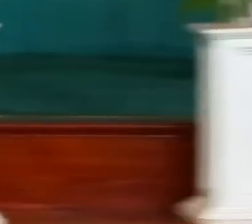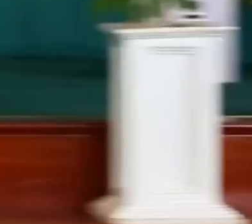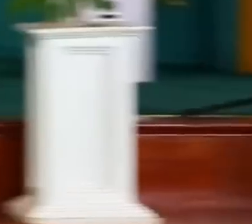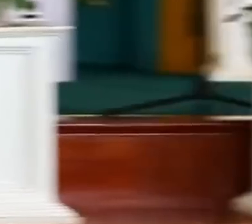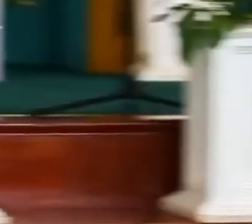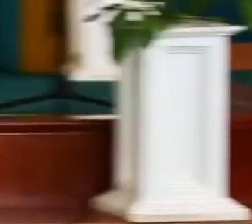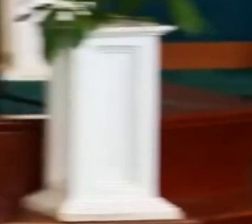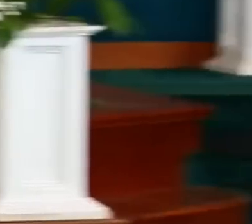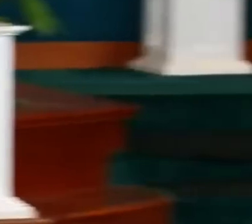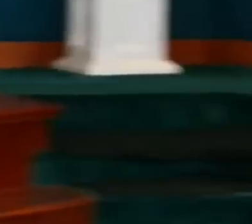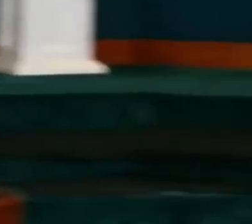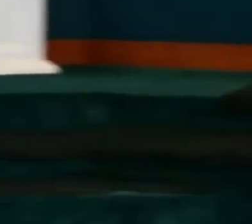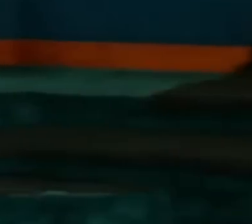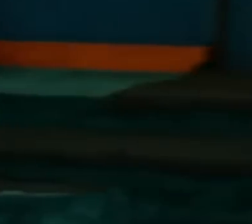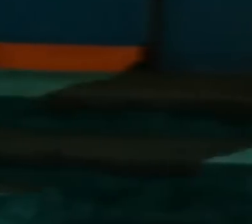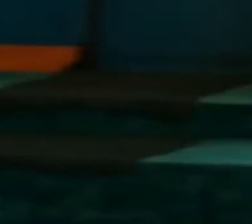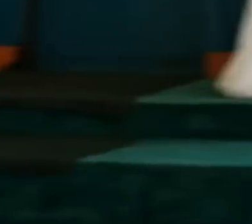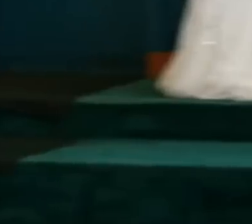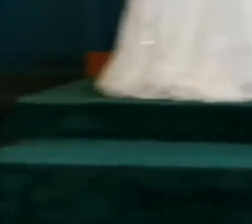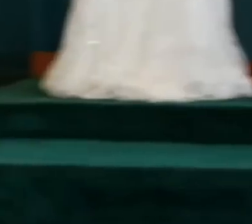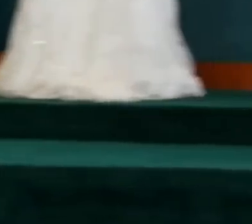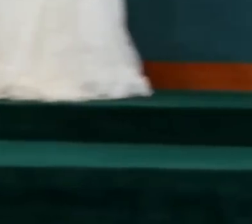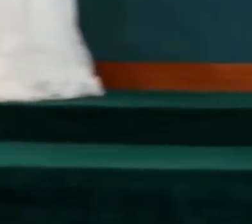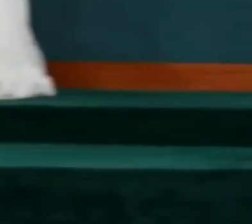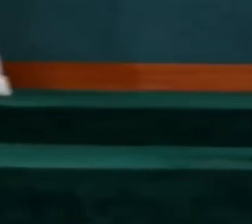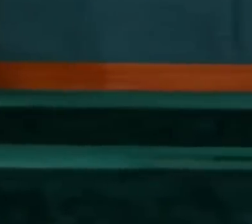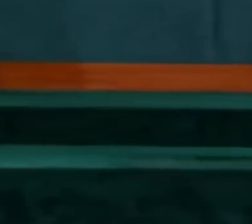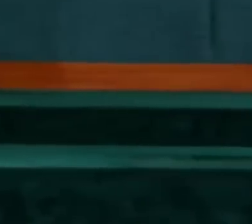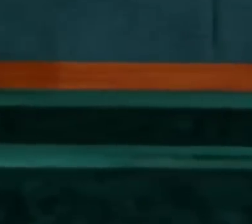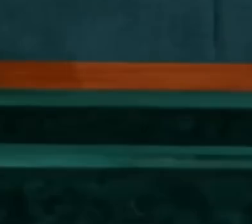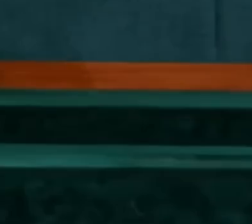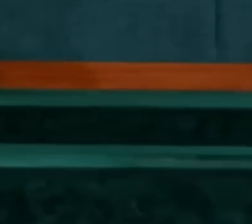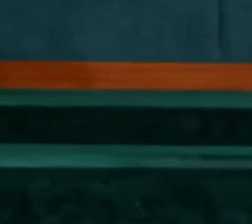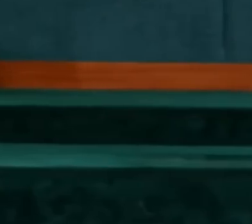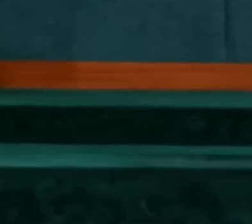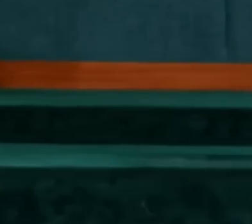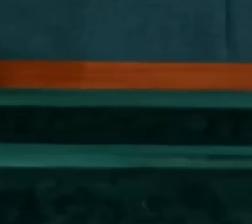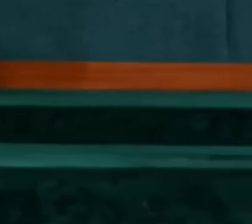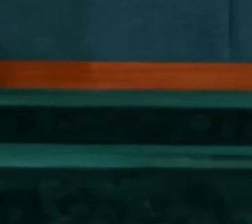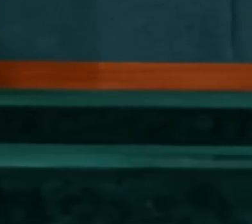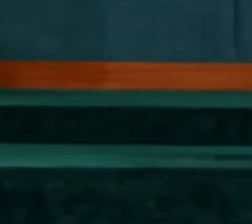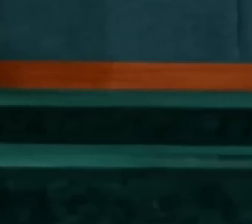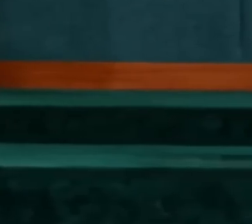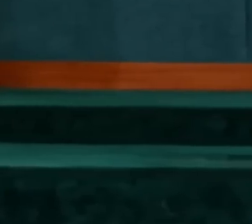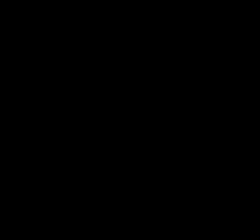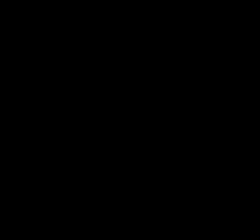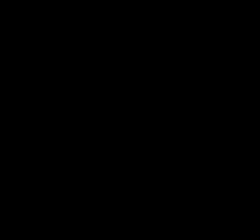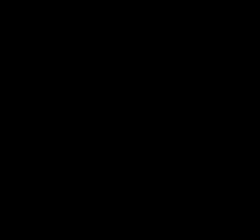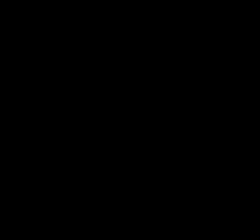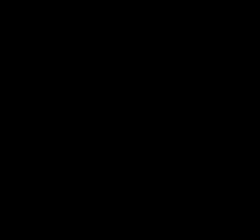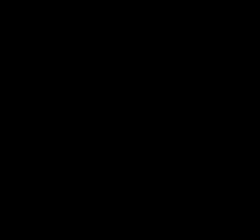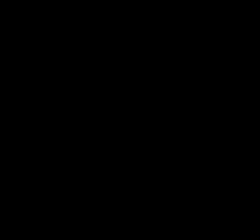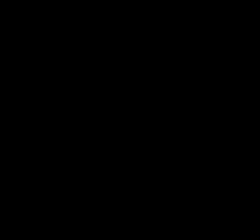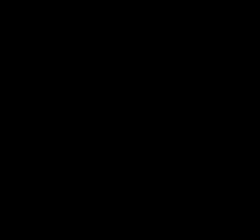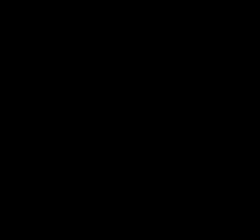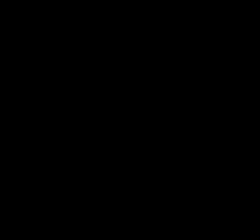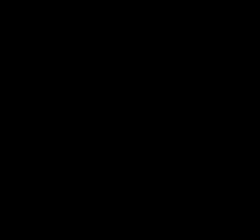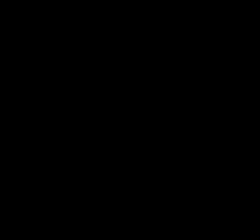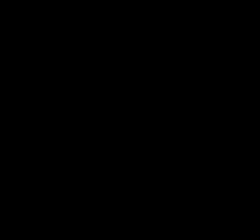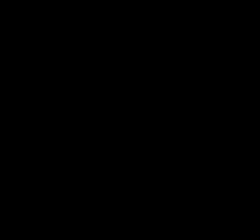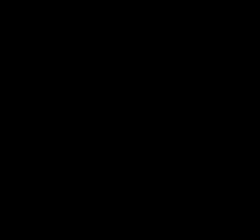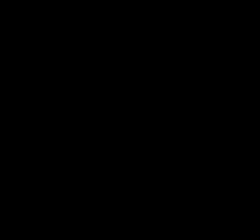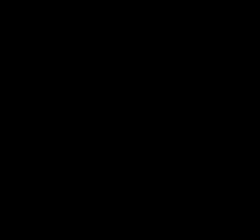he saw a lamb as it was slain, freshly slain. And we know that he's a lion and he's a lamb. Verse 7 says, so he